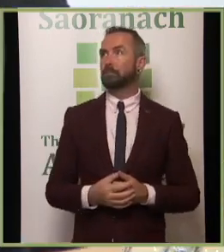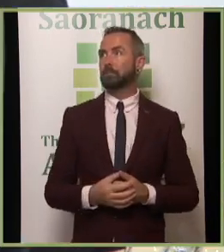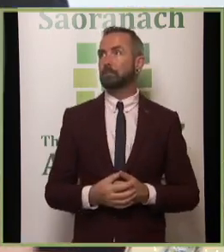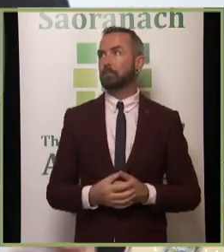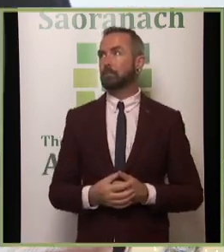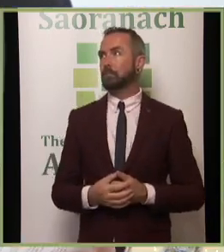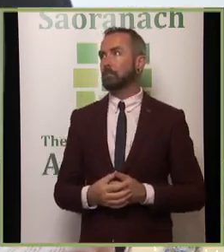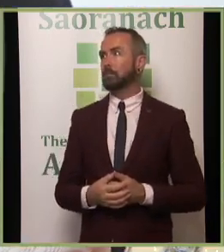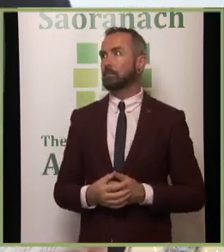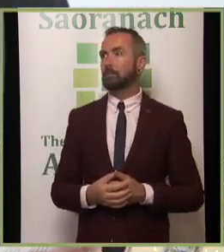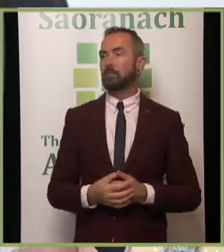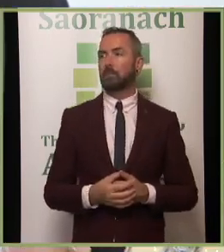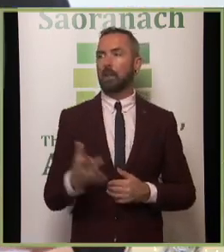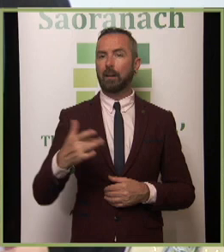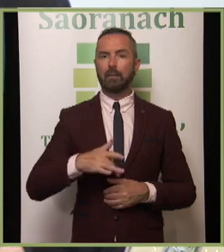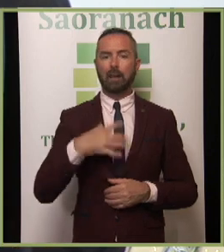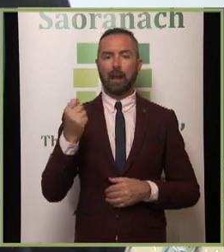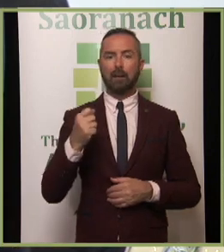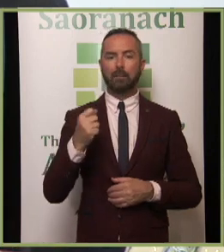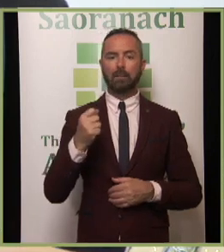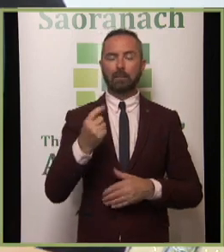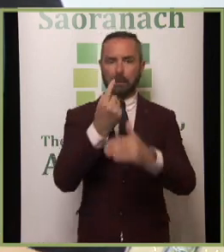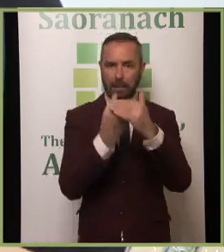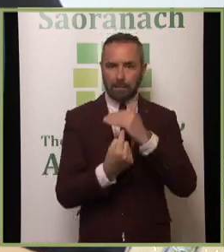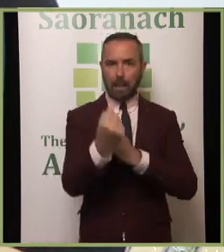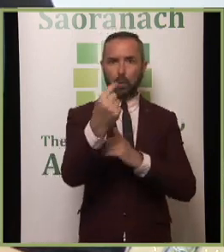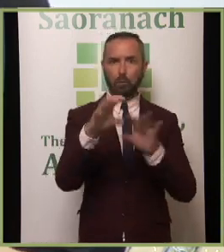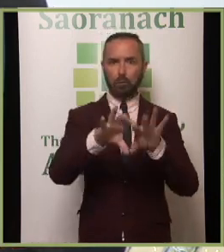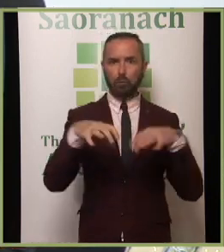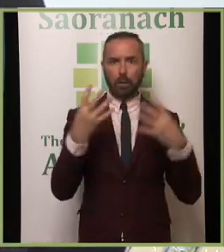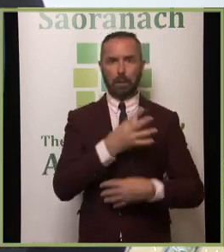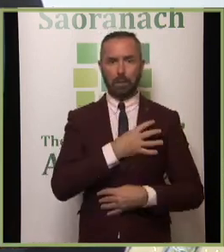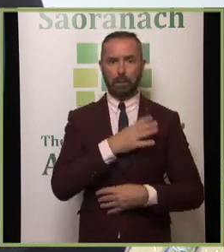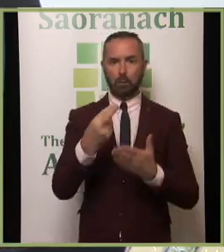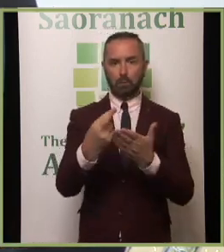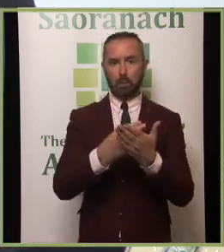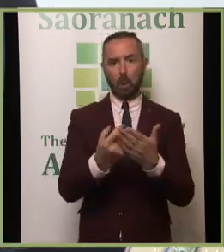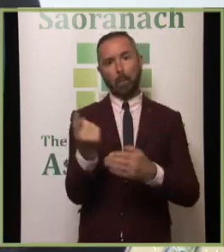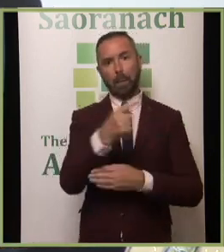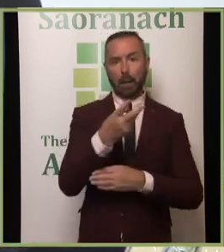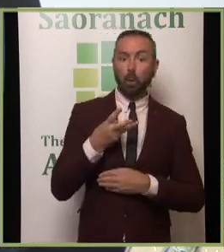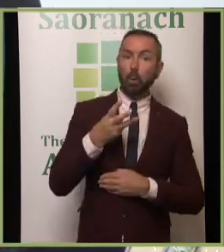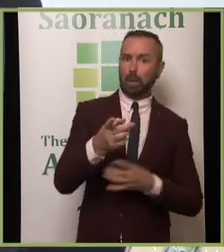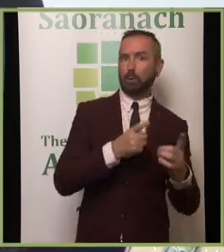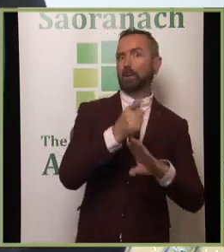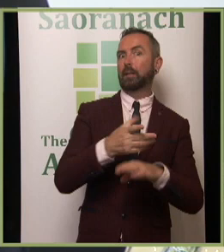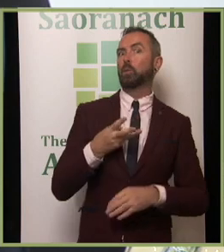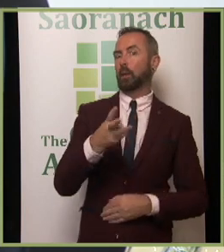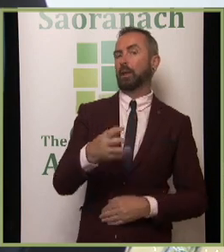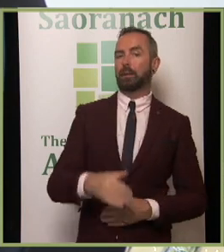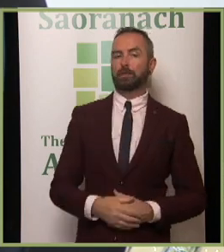on having a standalone Oireachtas committee to report back on the recommendations will do that.